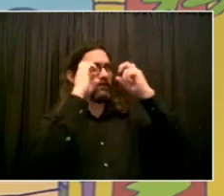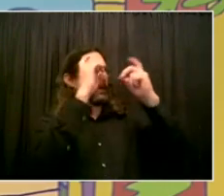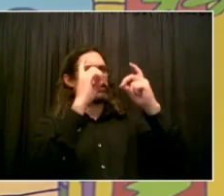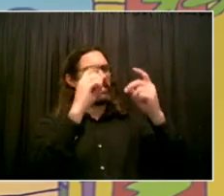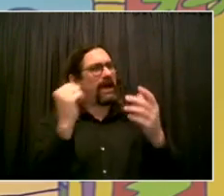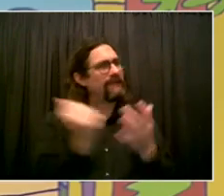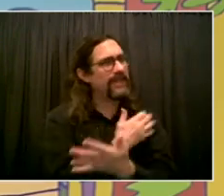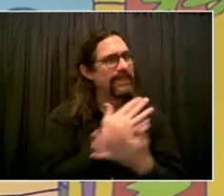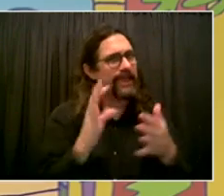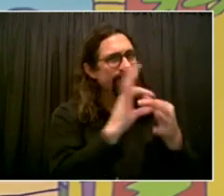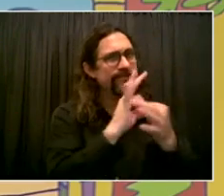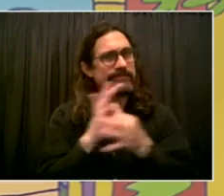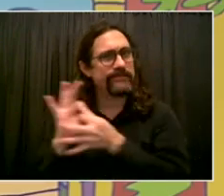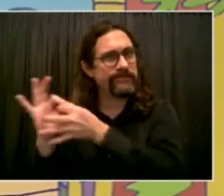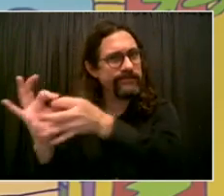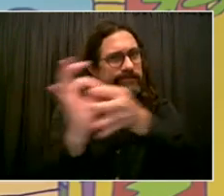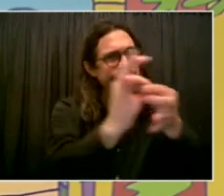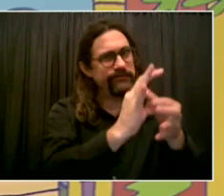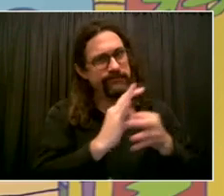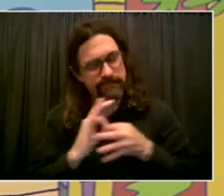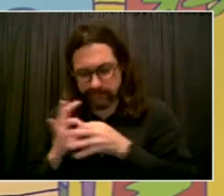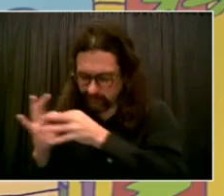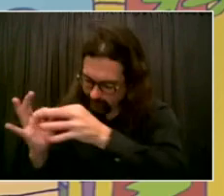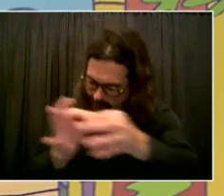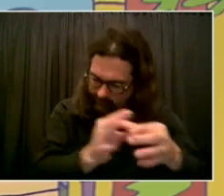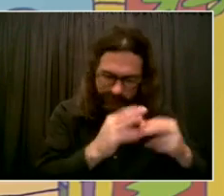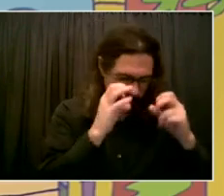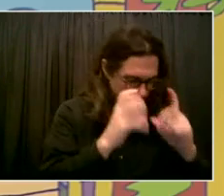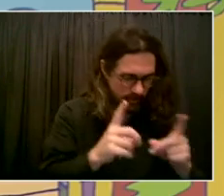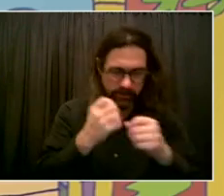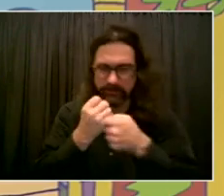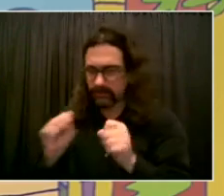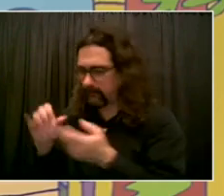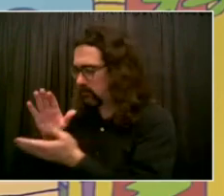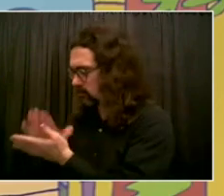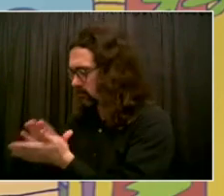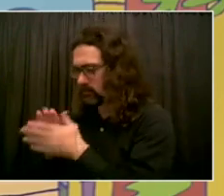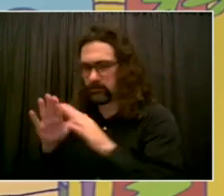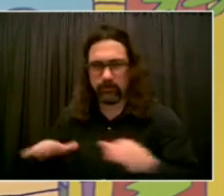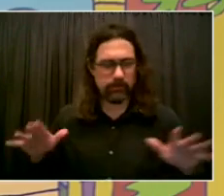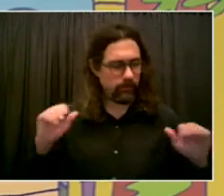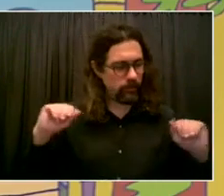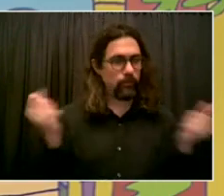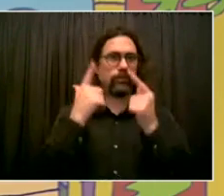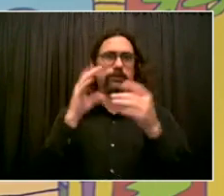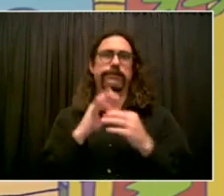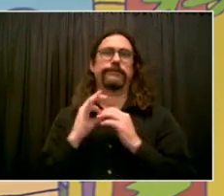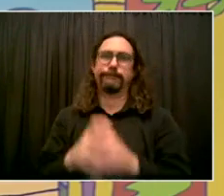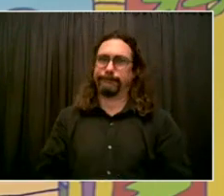these investments are crucial, and I want to talk about the amazing NYPD Kids First initiative,